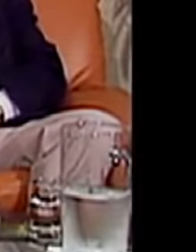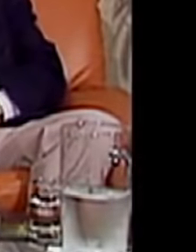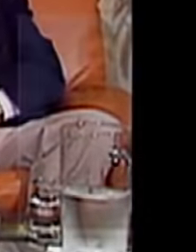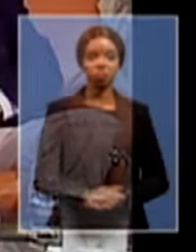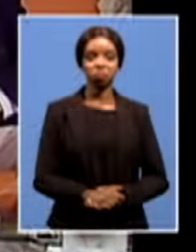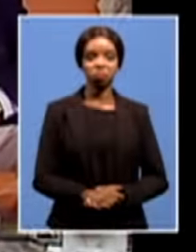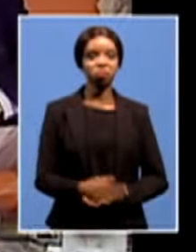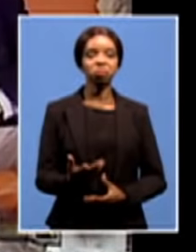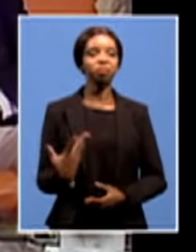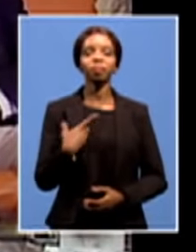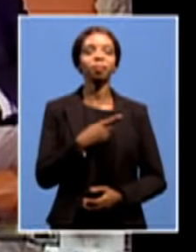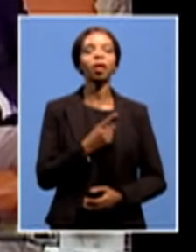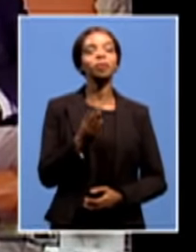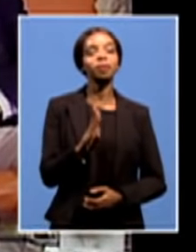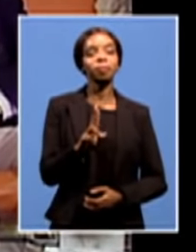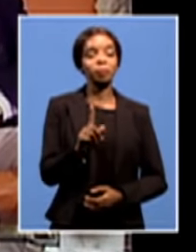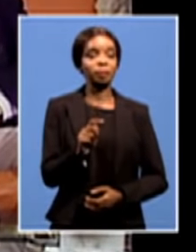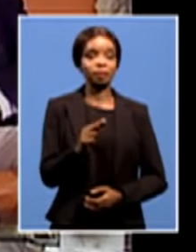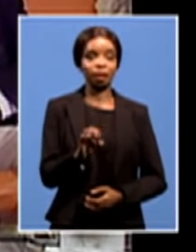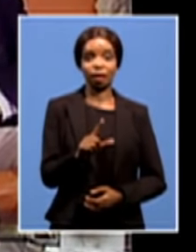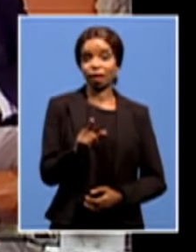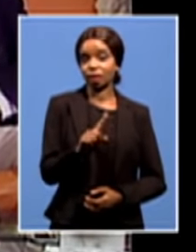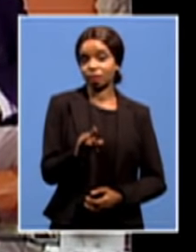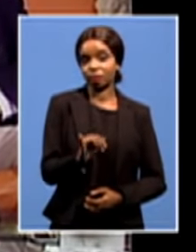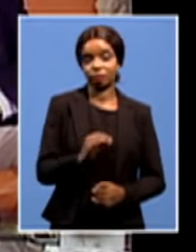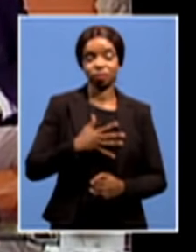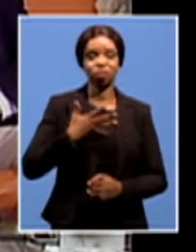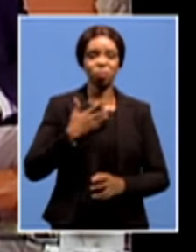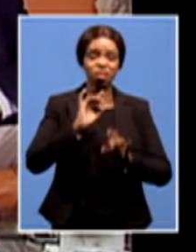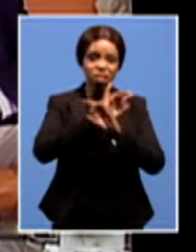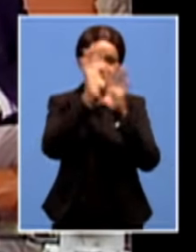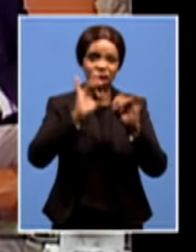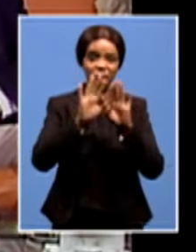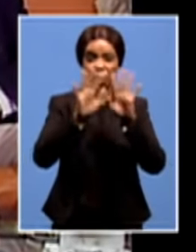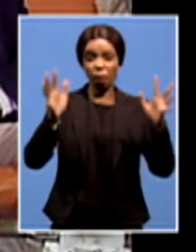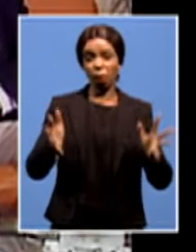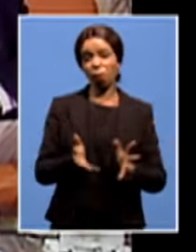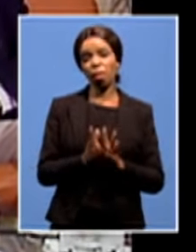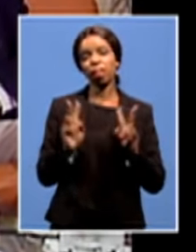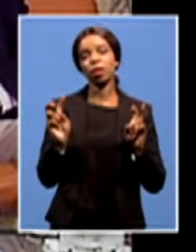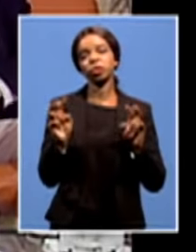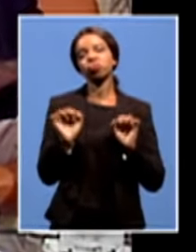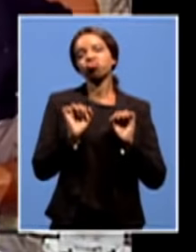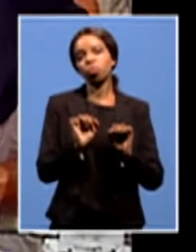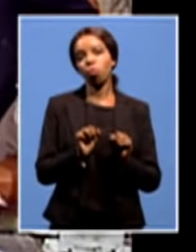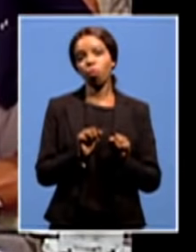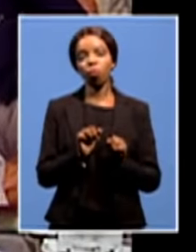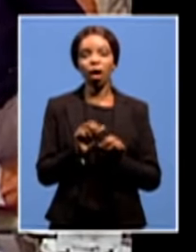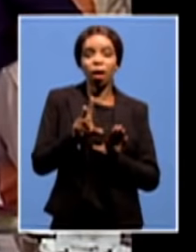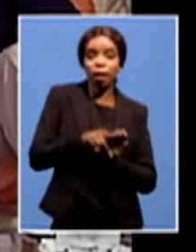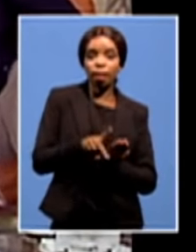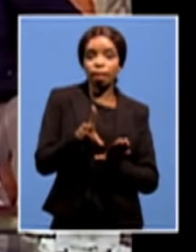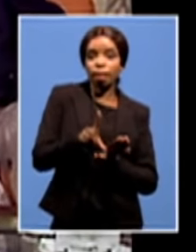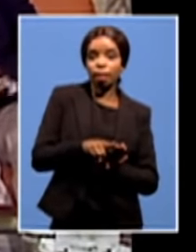Dr. Buthelezi, can we just try to get some clarity on the whole issue of your participation in